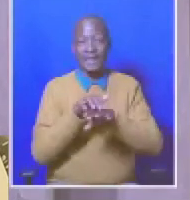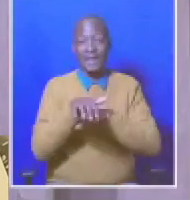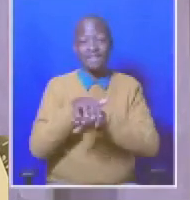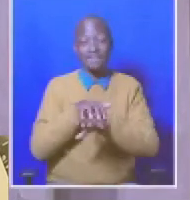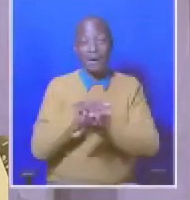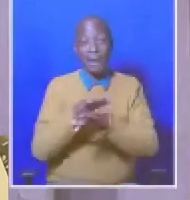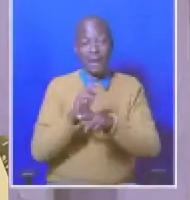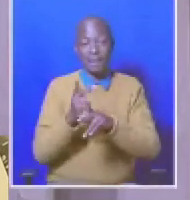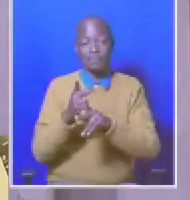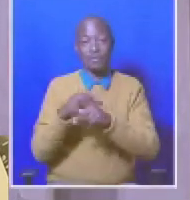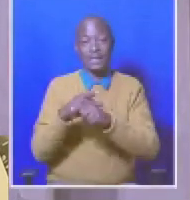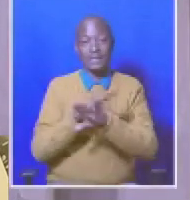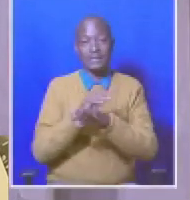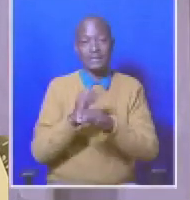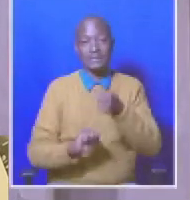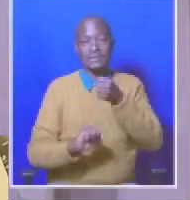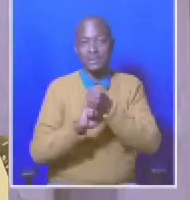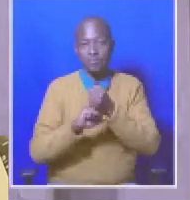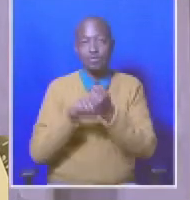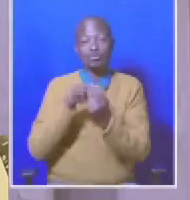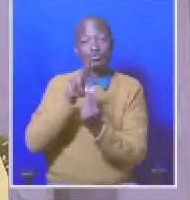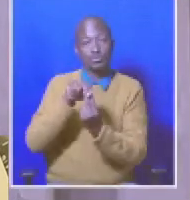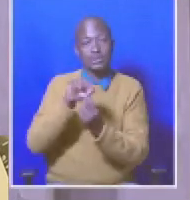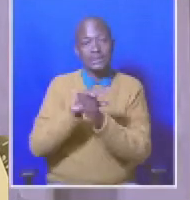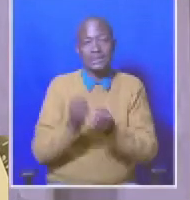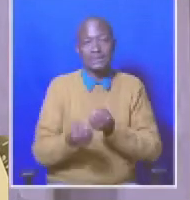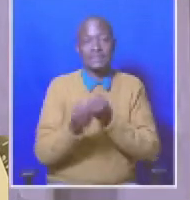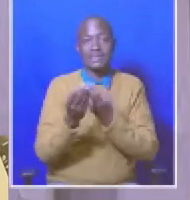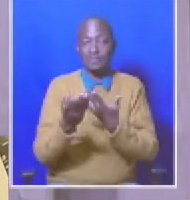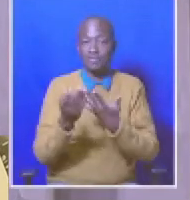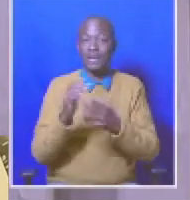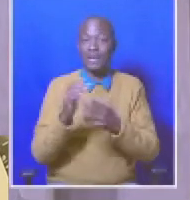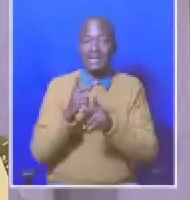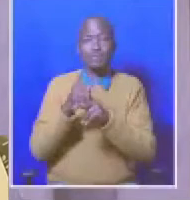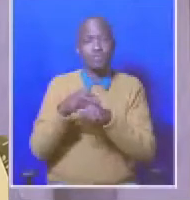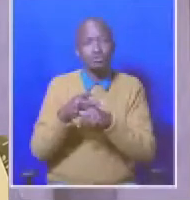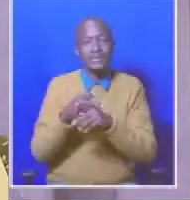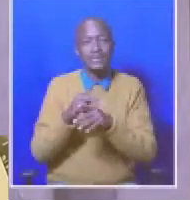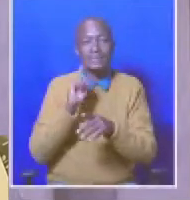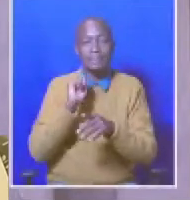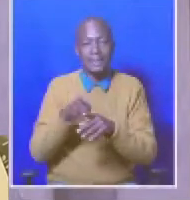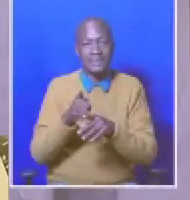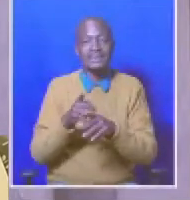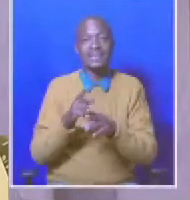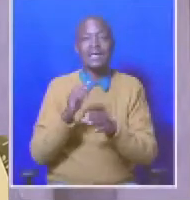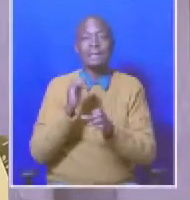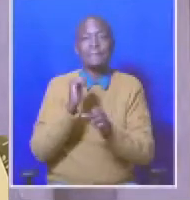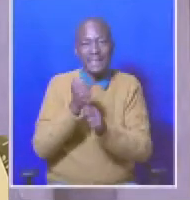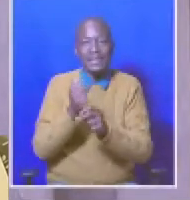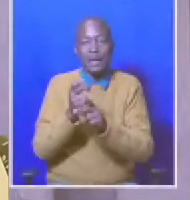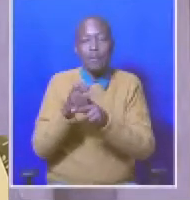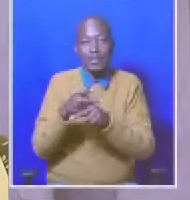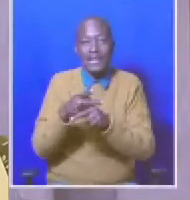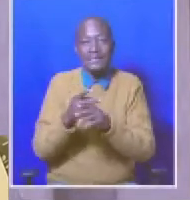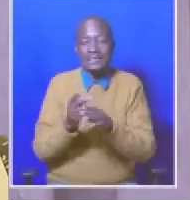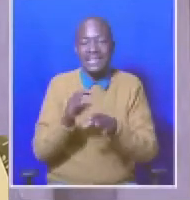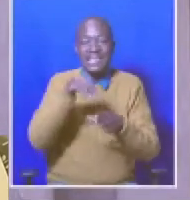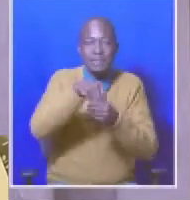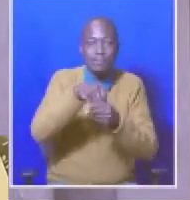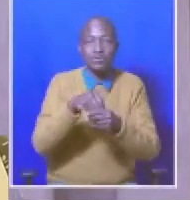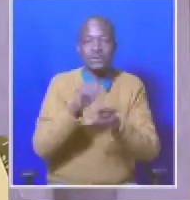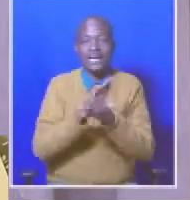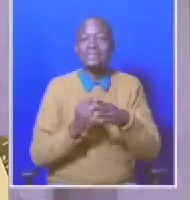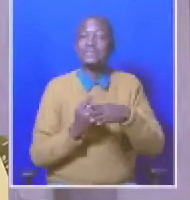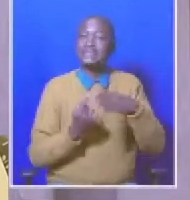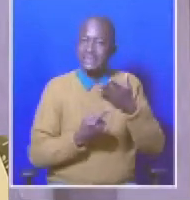support units provide a central service for producers to get production inputs, mechanization, and